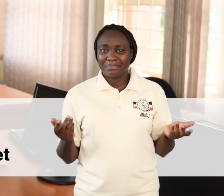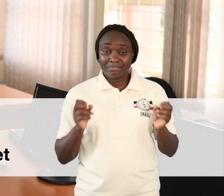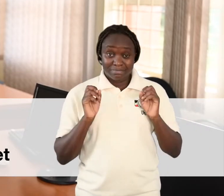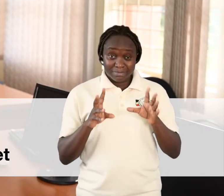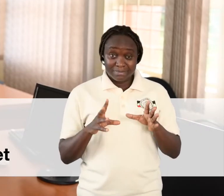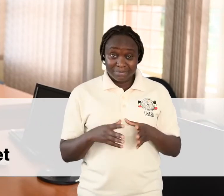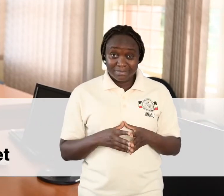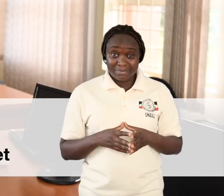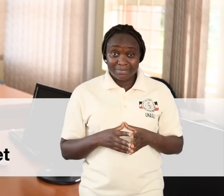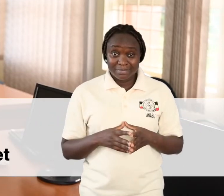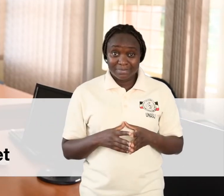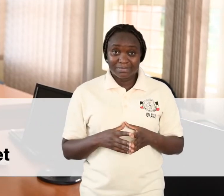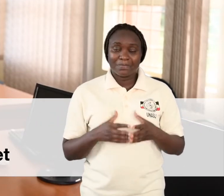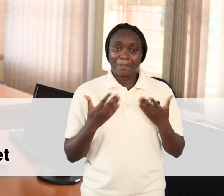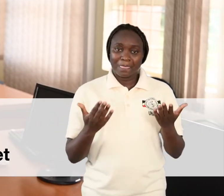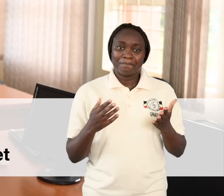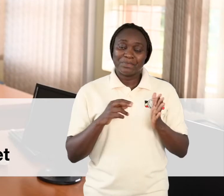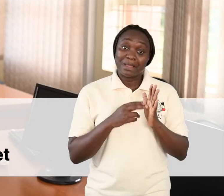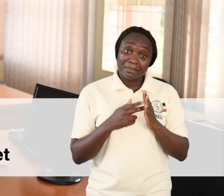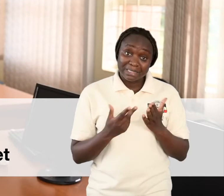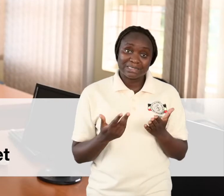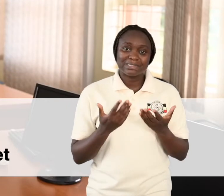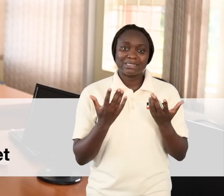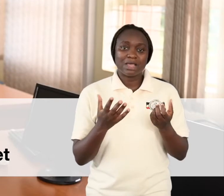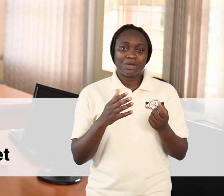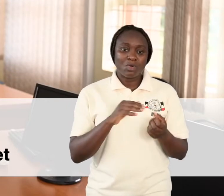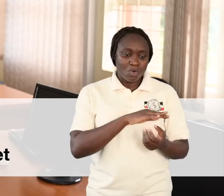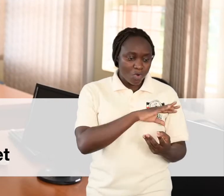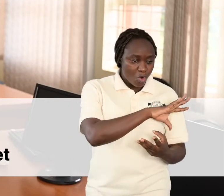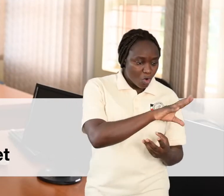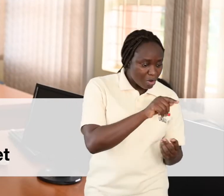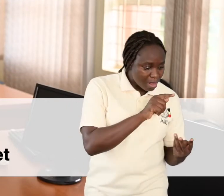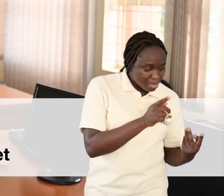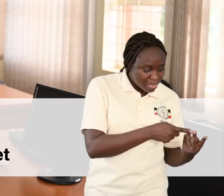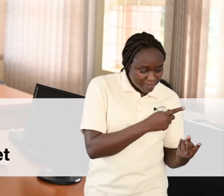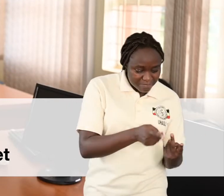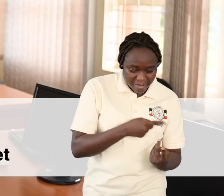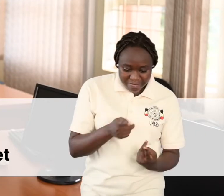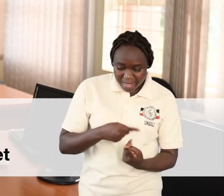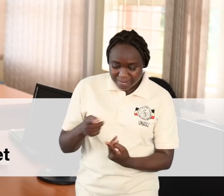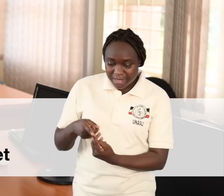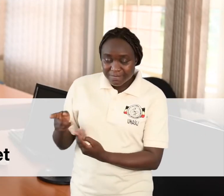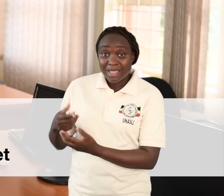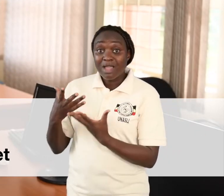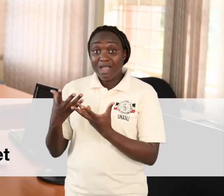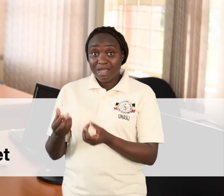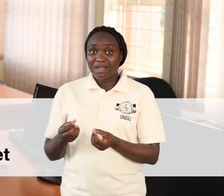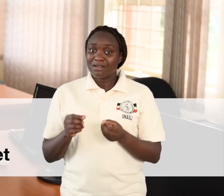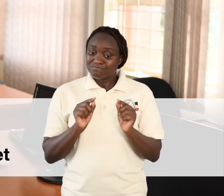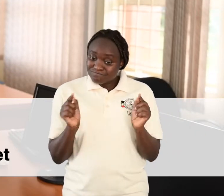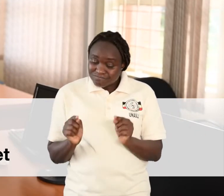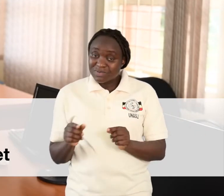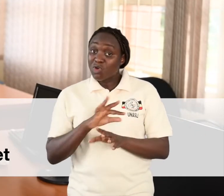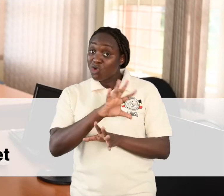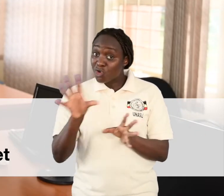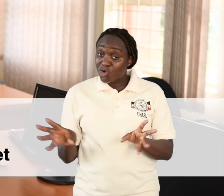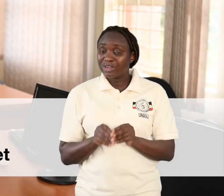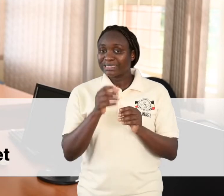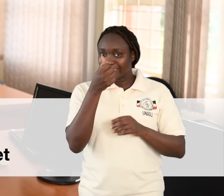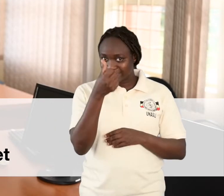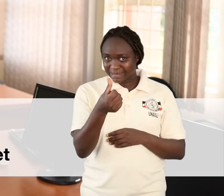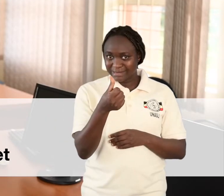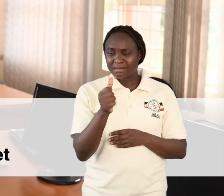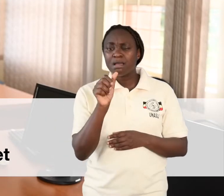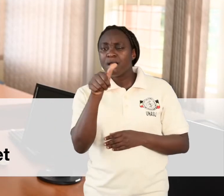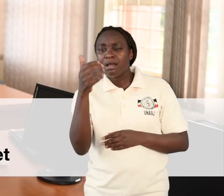okay? So that means we have 6 so far. Which other subset are you